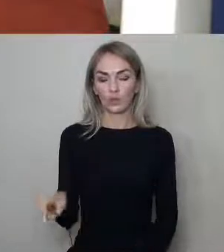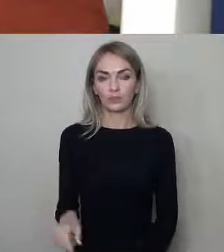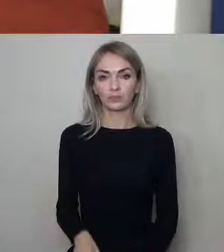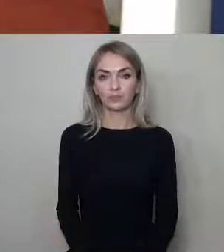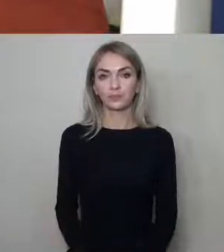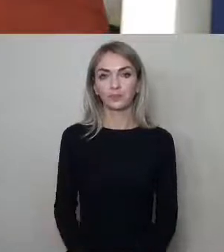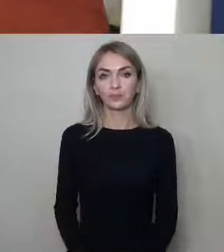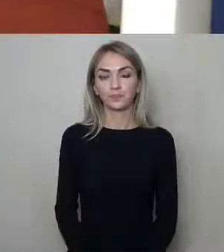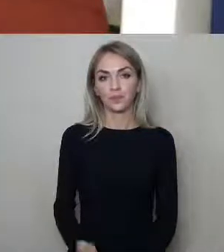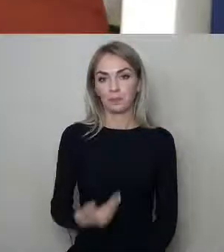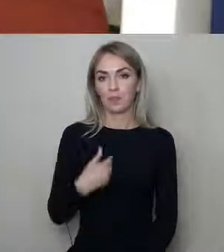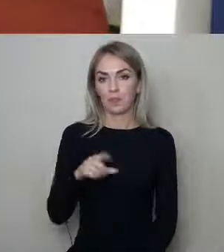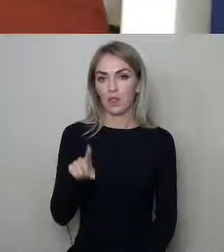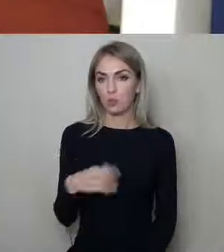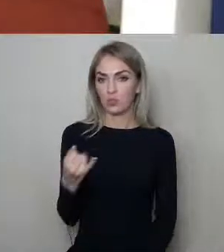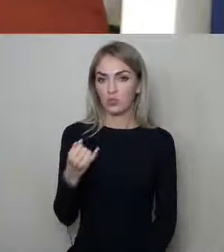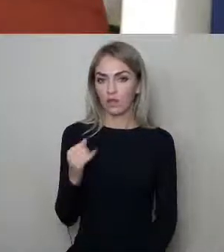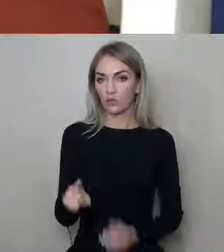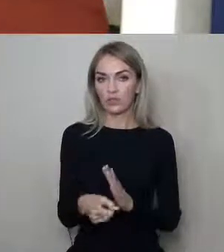indirectly though.